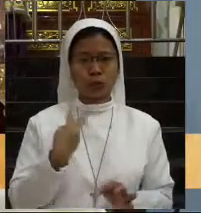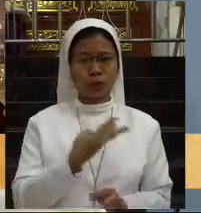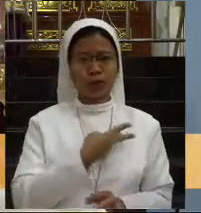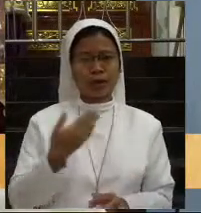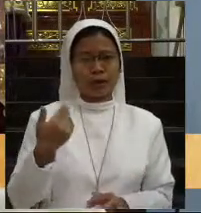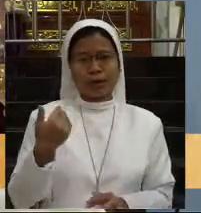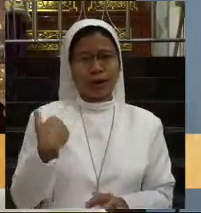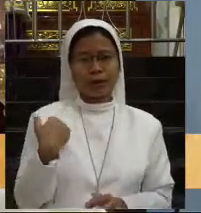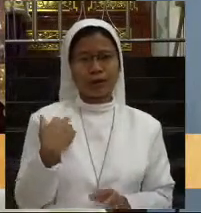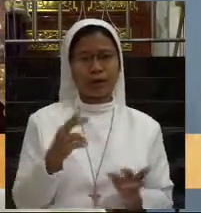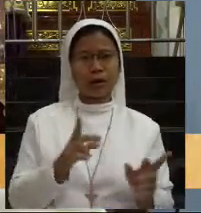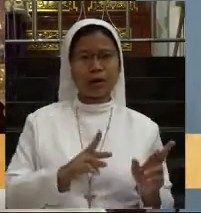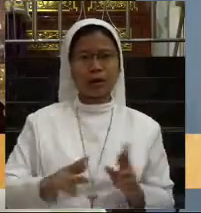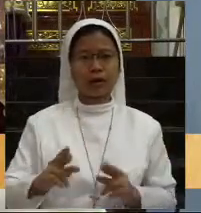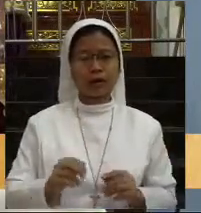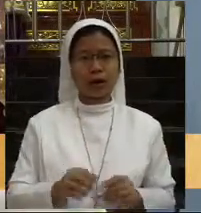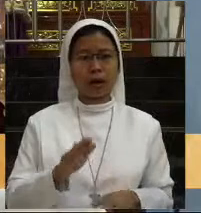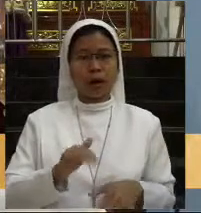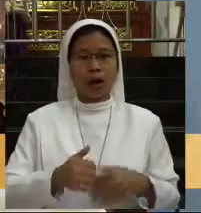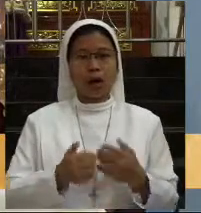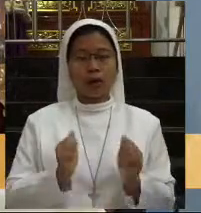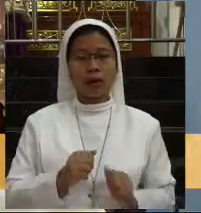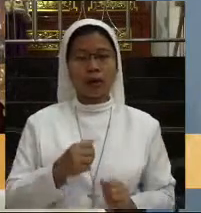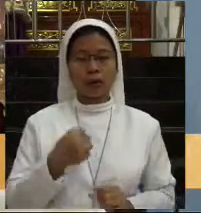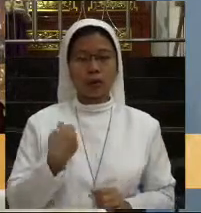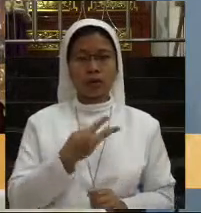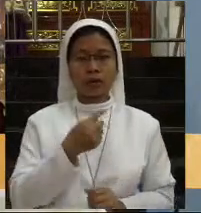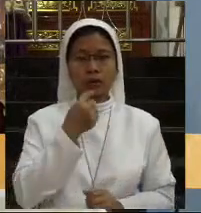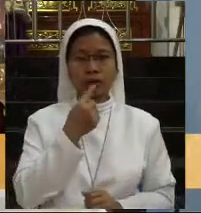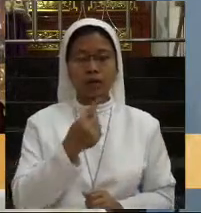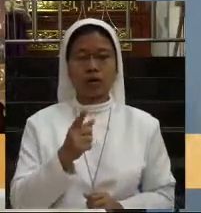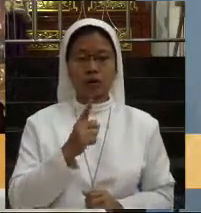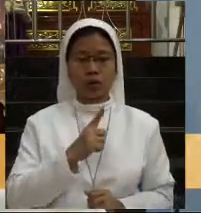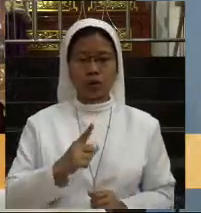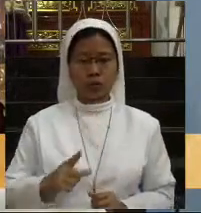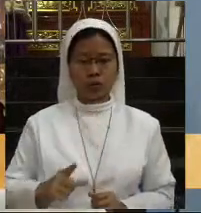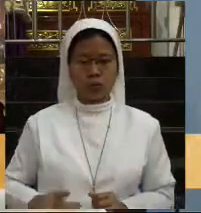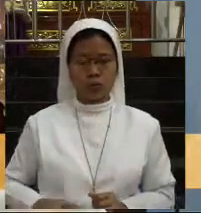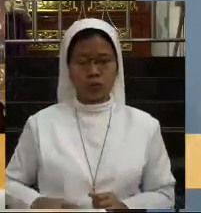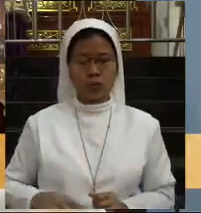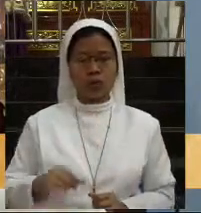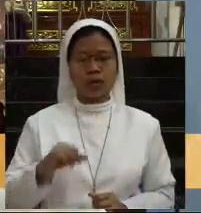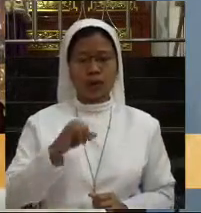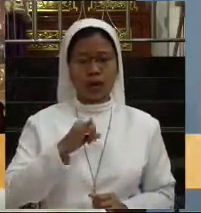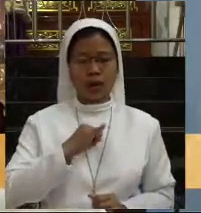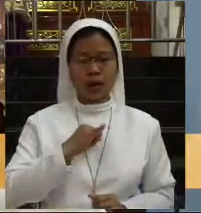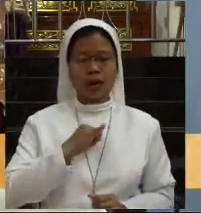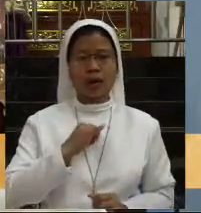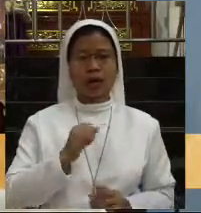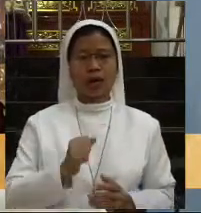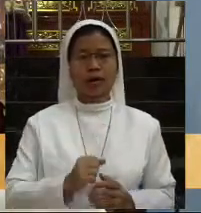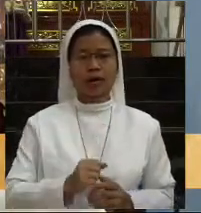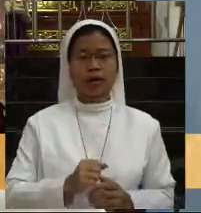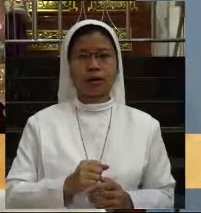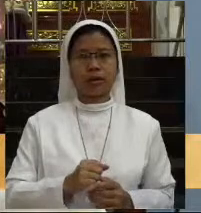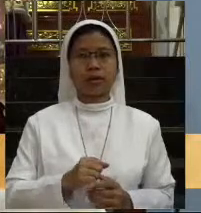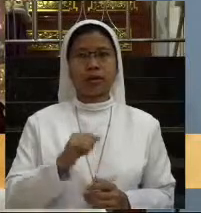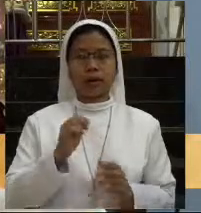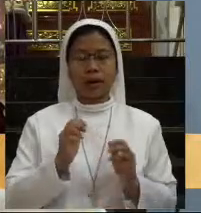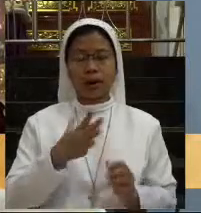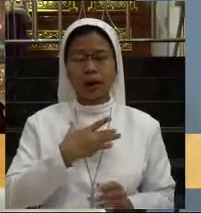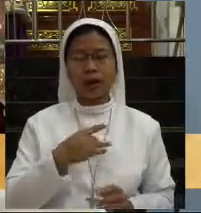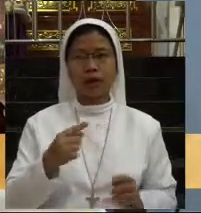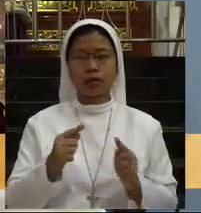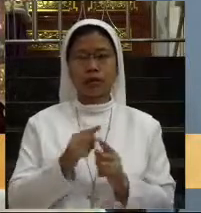we say, Lord, we want to live. And that was the experience of St. Paul. St.